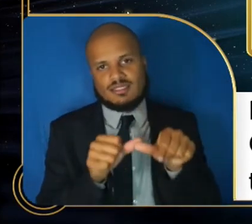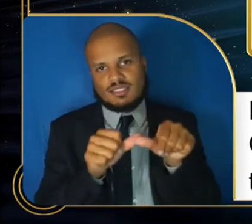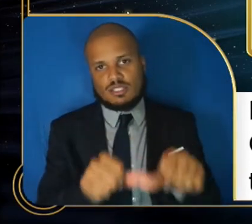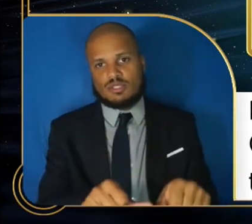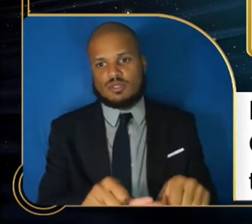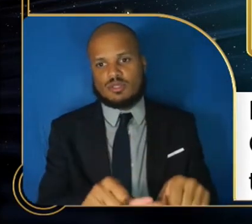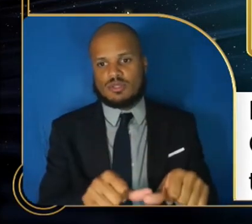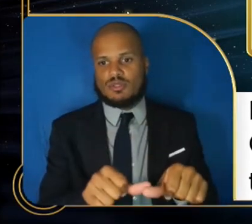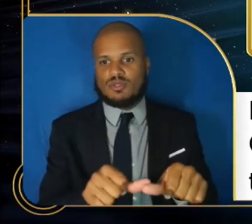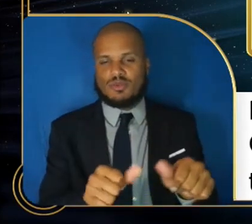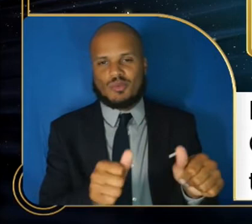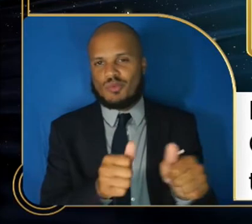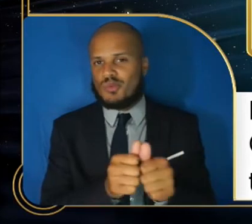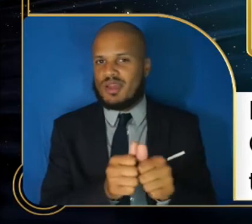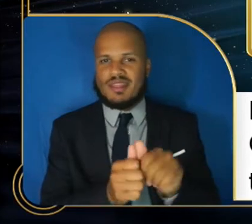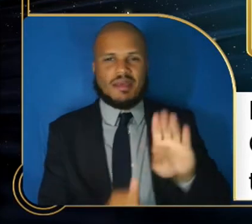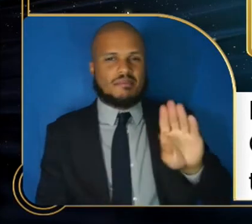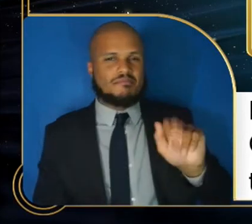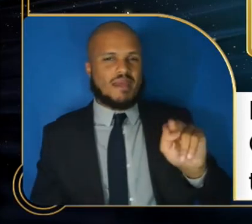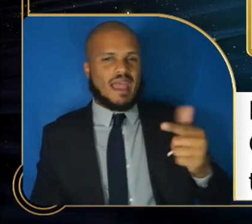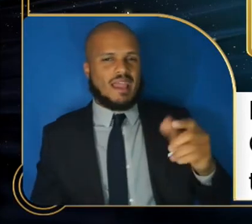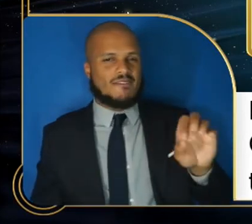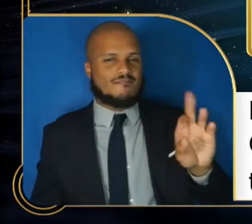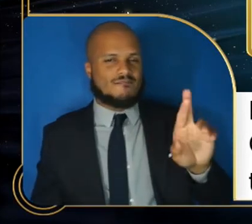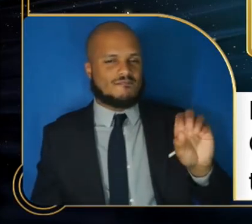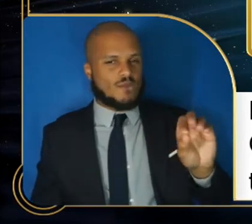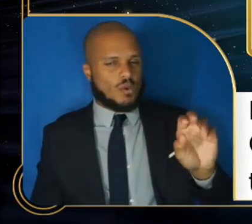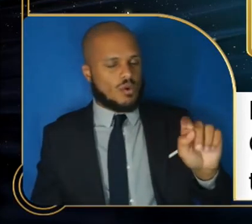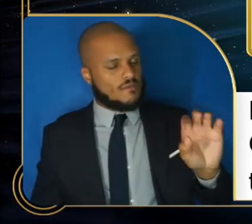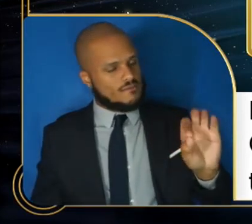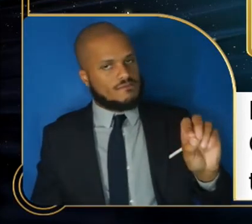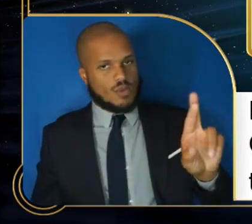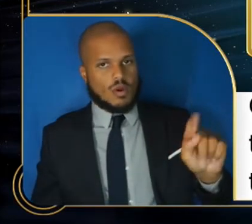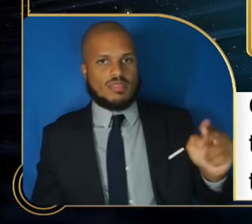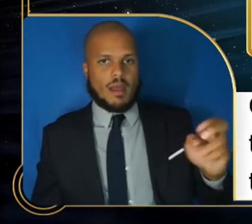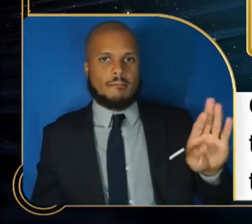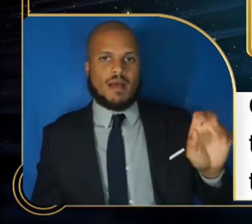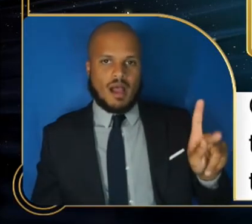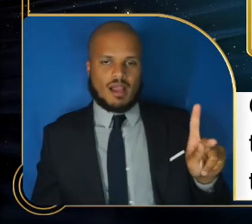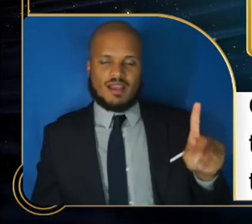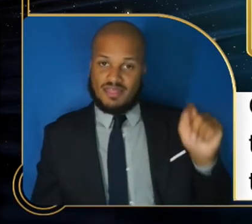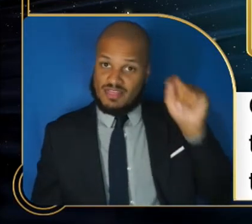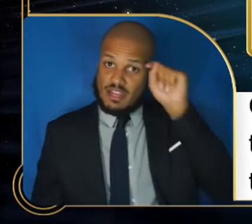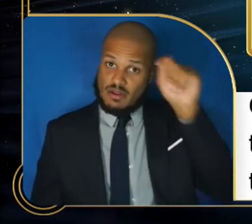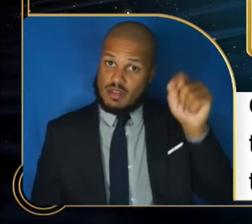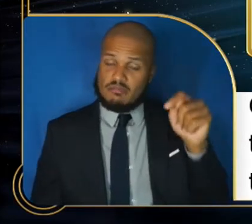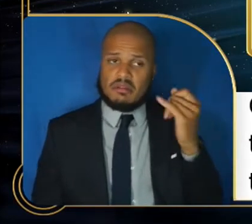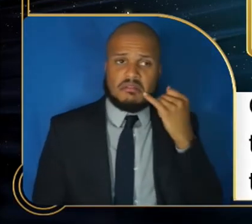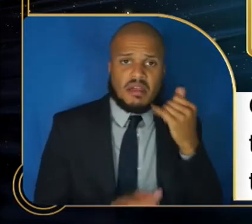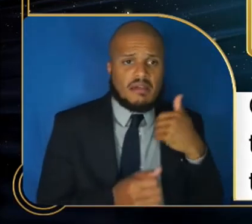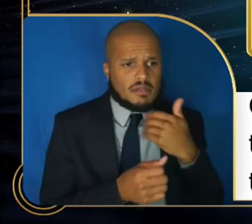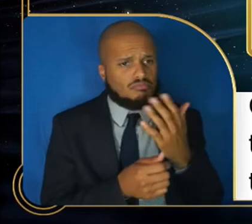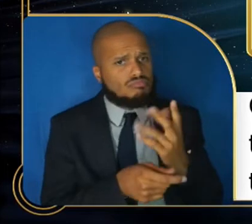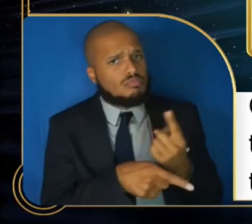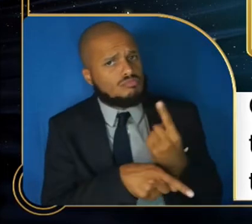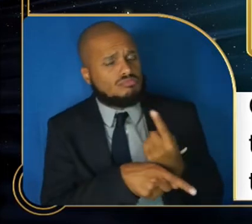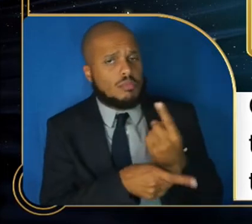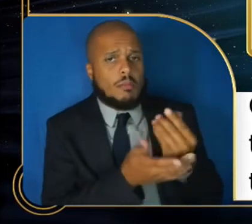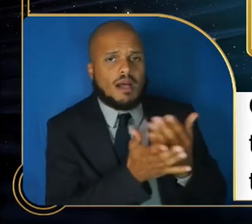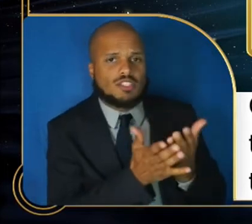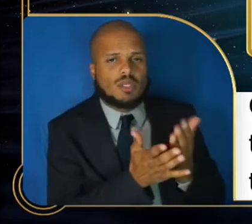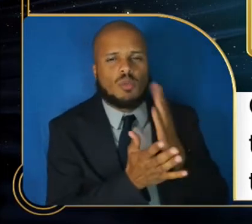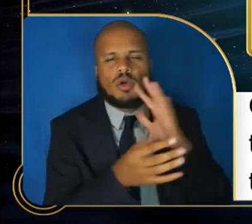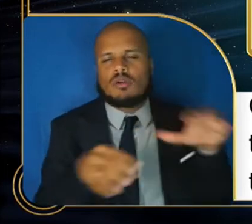bang for the buck theory that on a relatively modest budget, it performs great